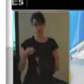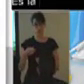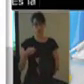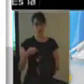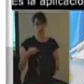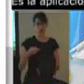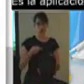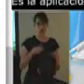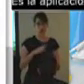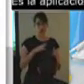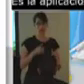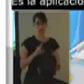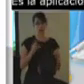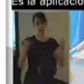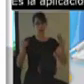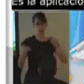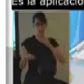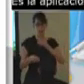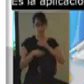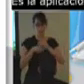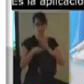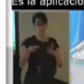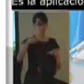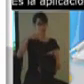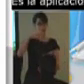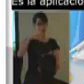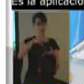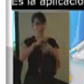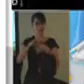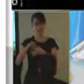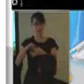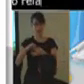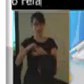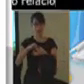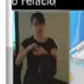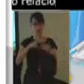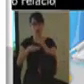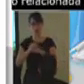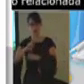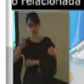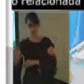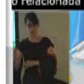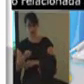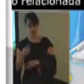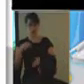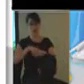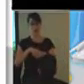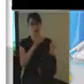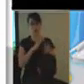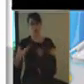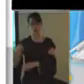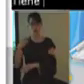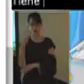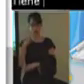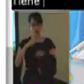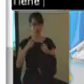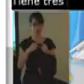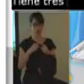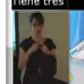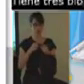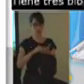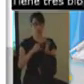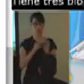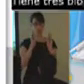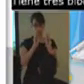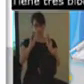it's the central application, the core application, and it is related to all the other applications. It's got 3 blocks. One is